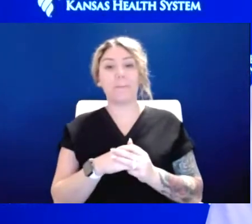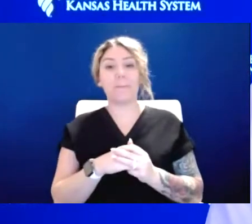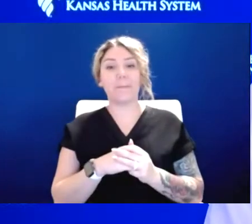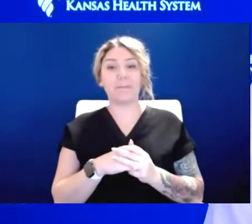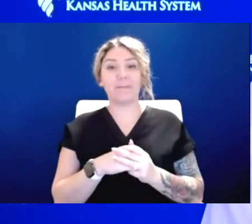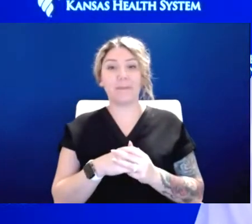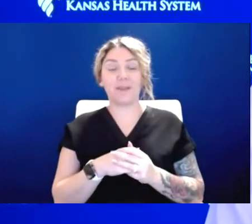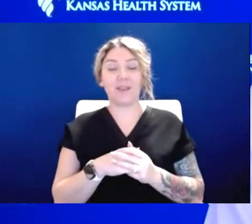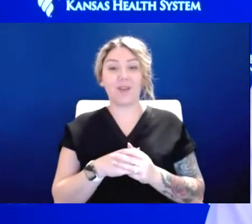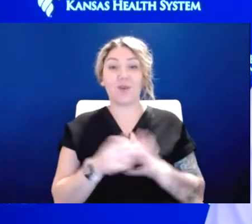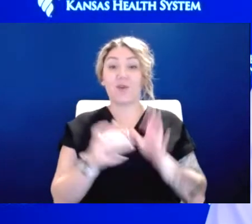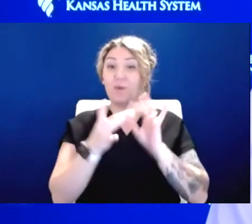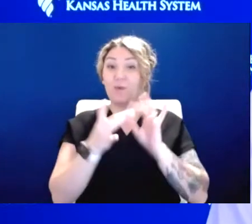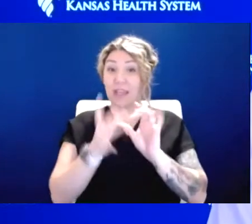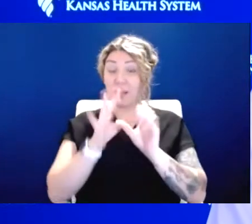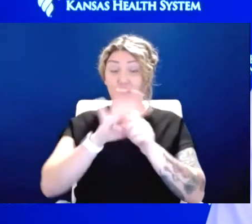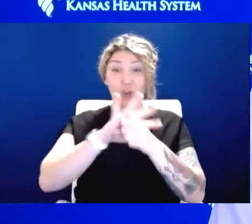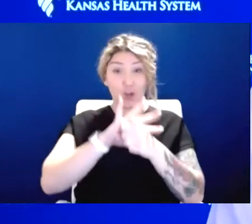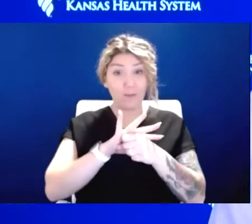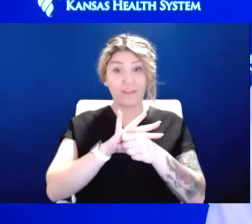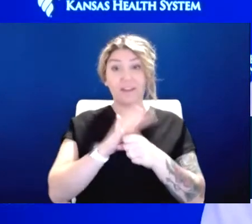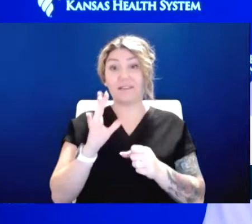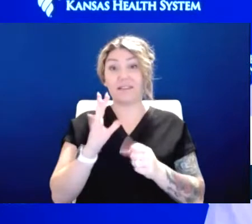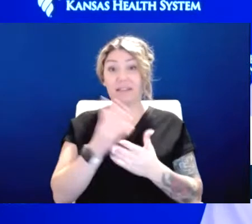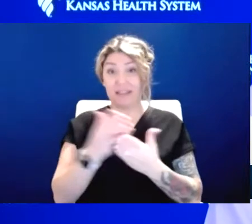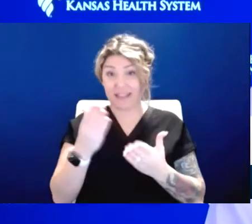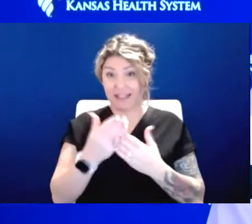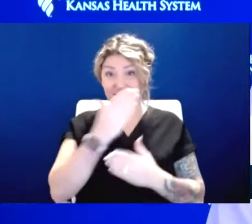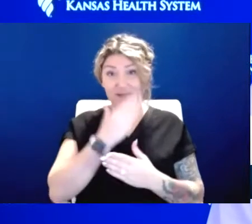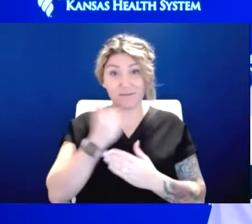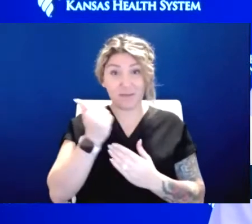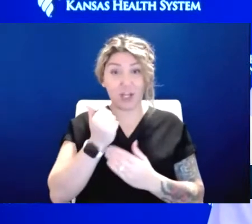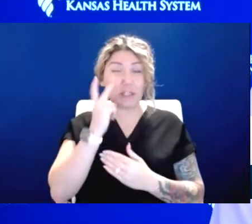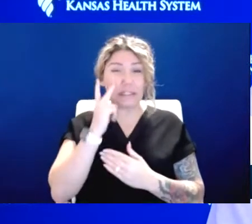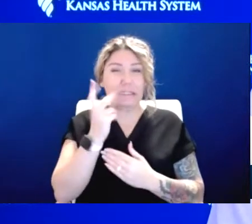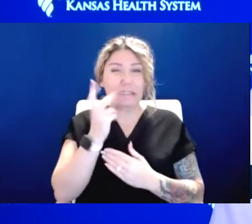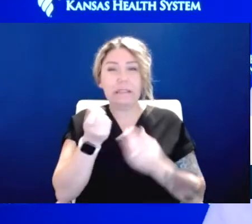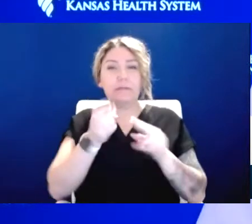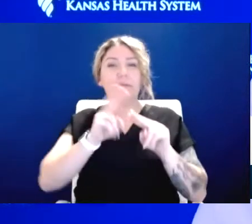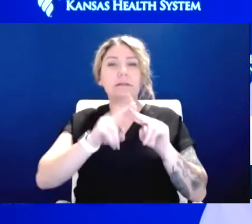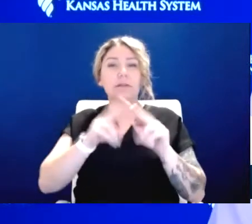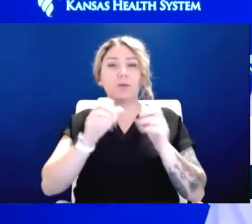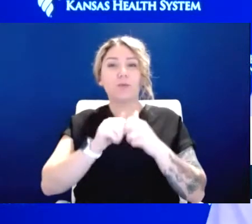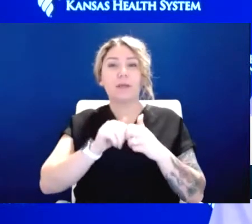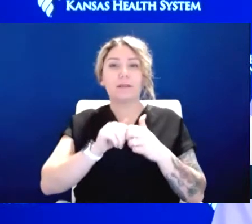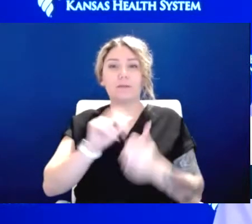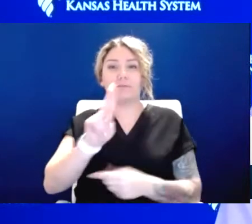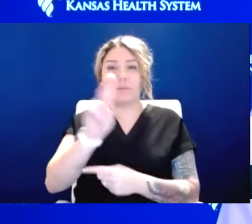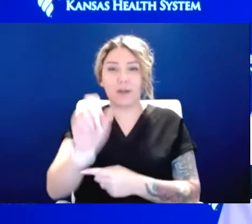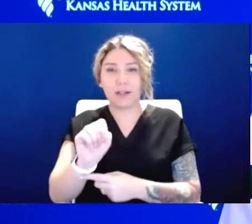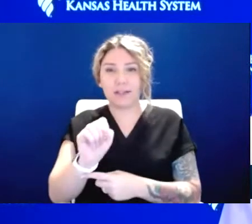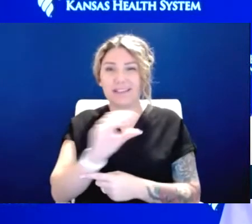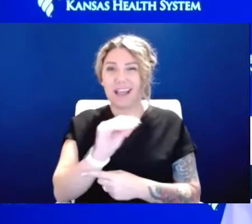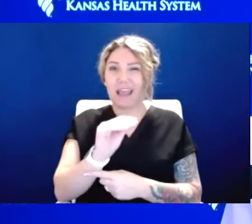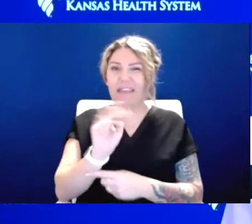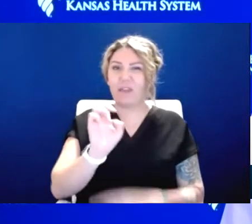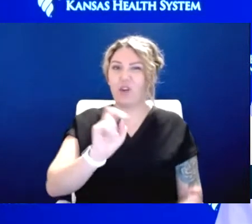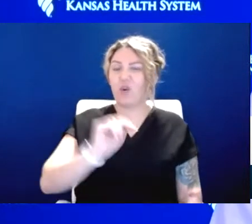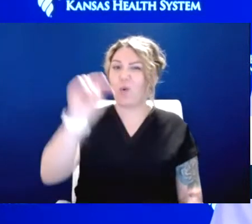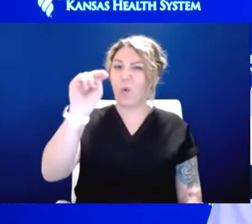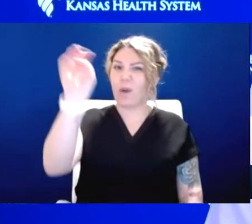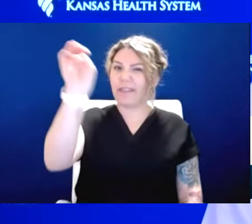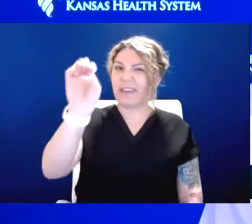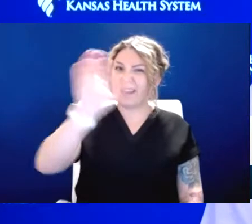as COVID goes, things are better. We have seen a slight increase in the nation, especially in the Northeast, of